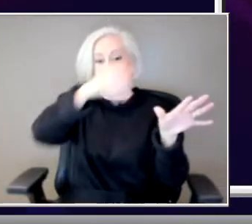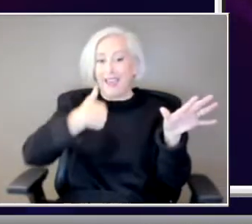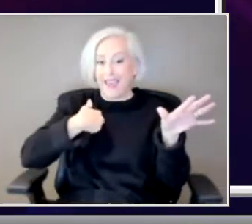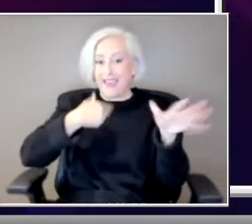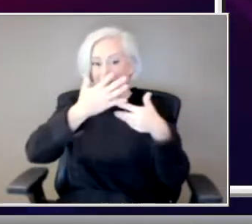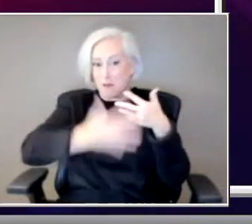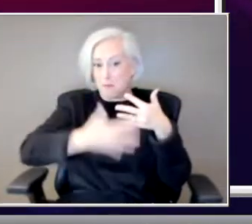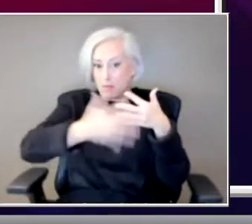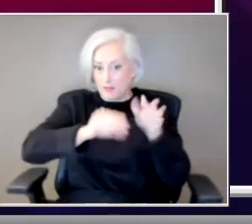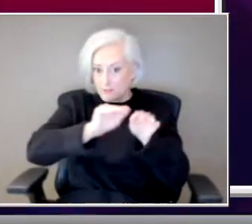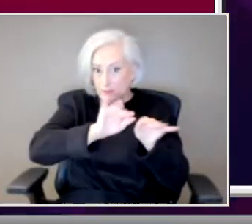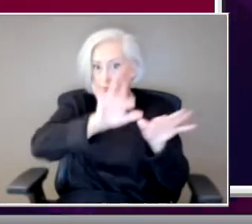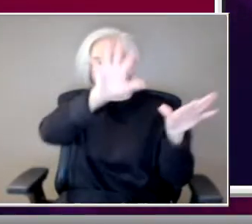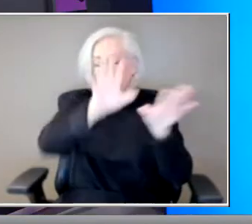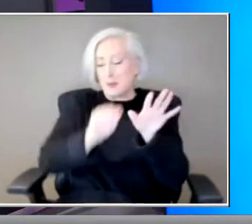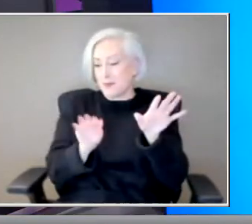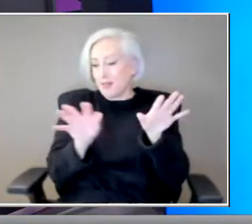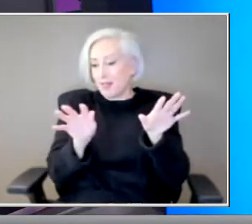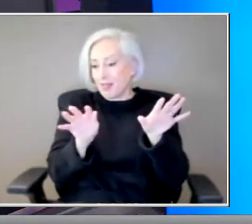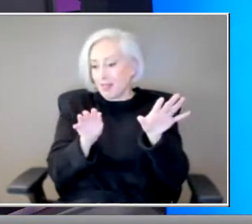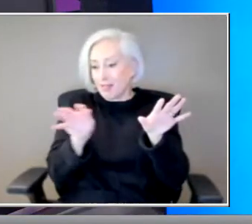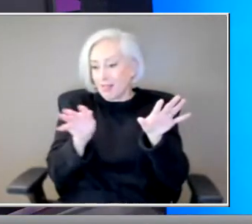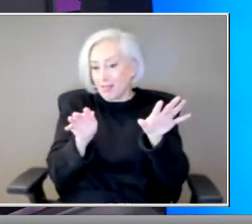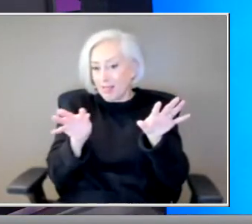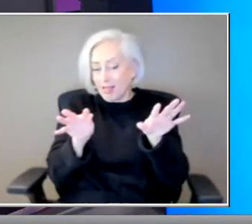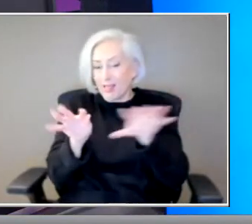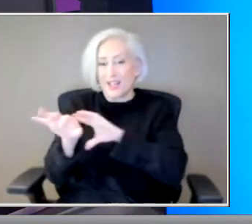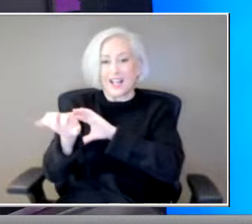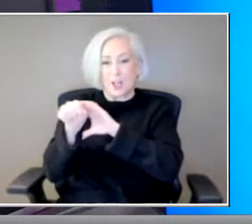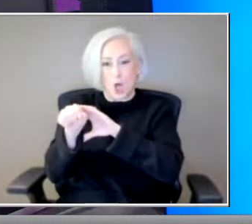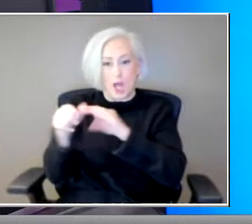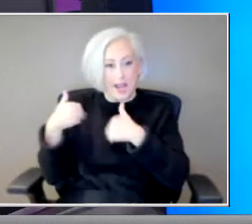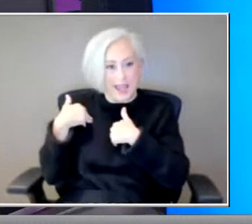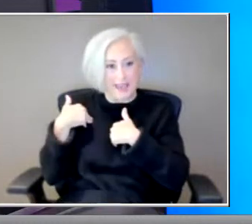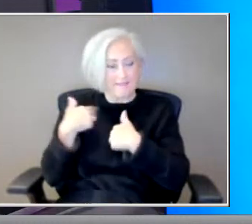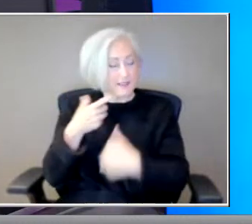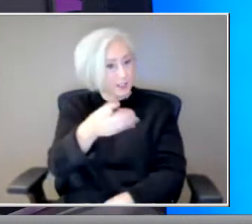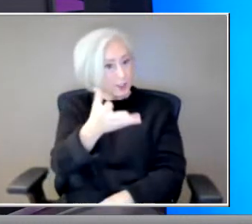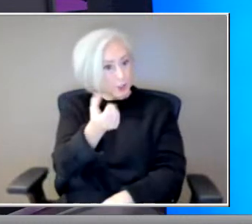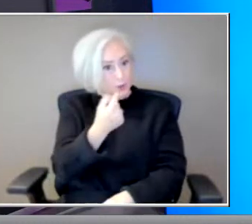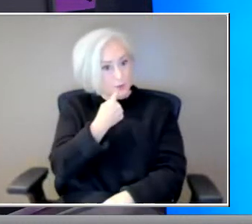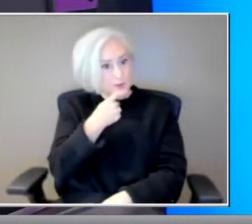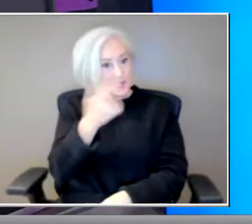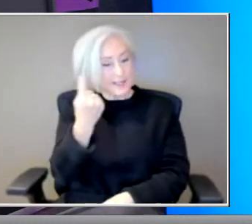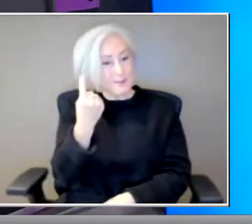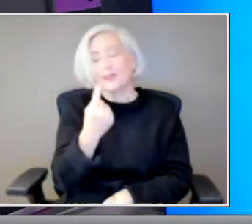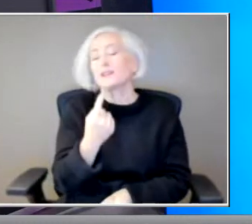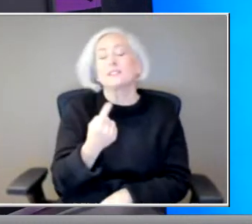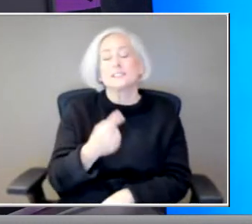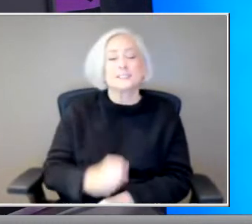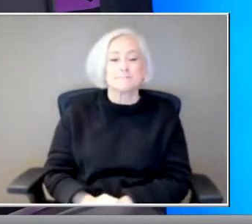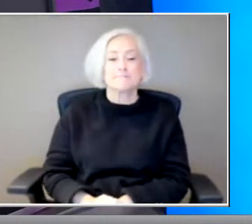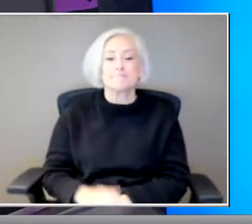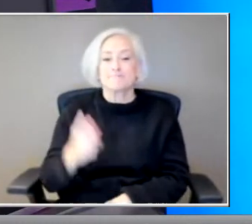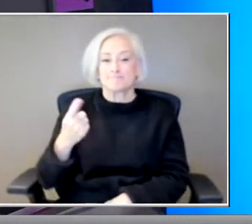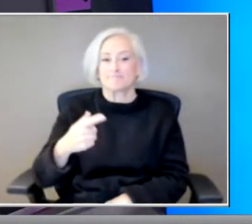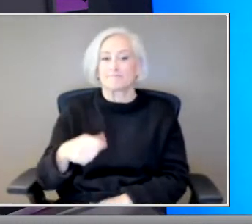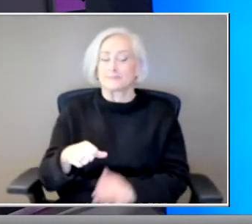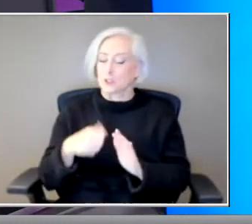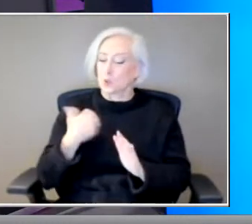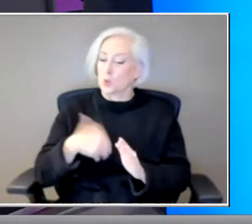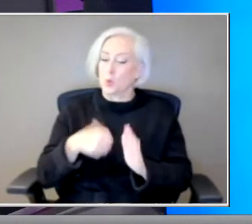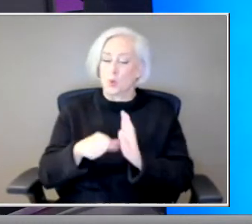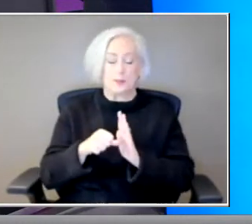have some video. Richard, did you want to say something? No, not yet. I think a pretty impressive blockage. I mean, it's